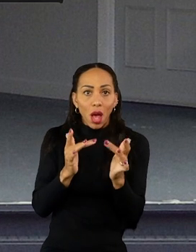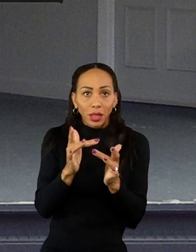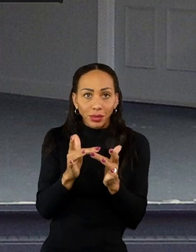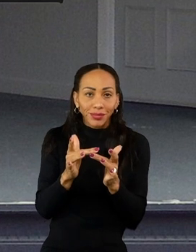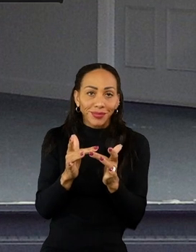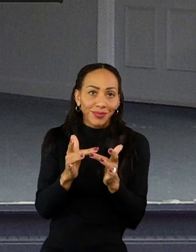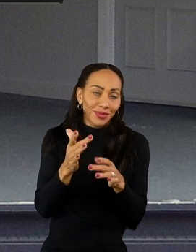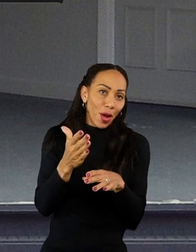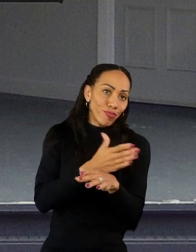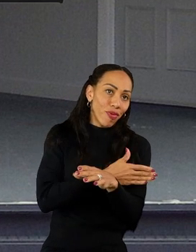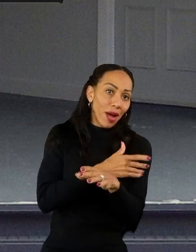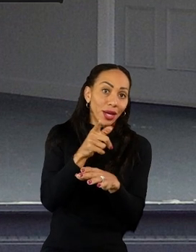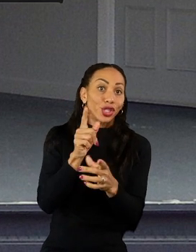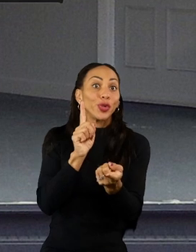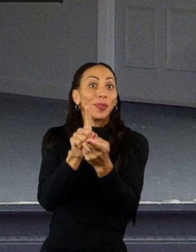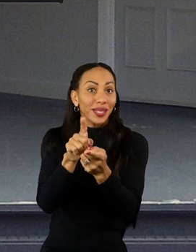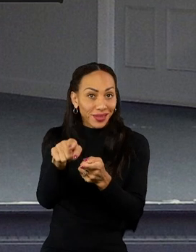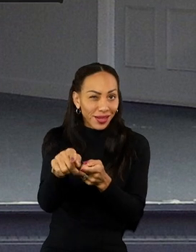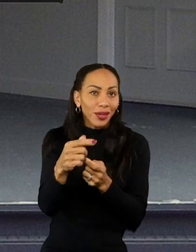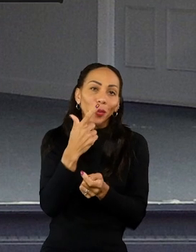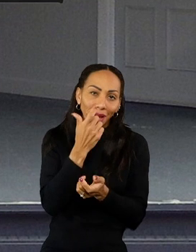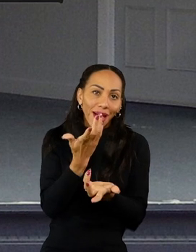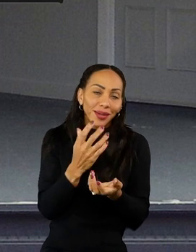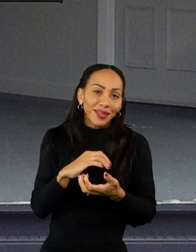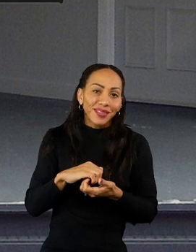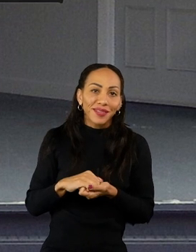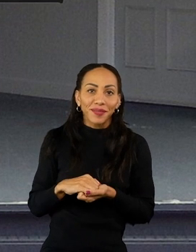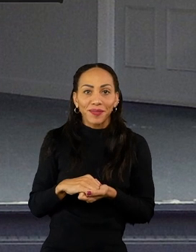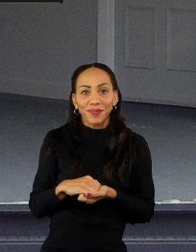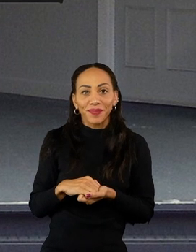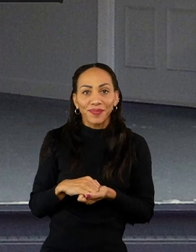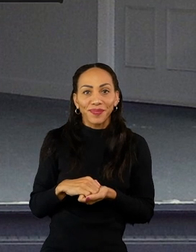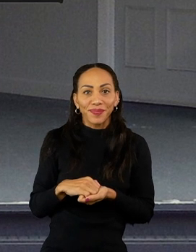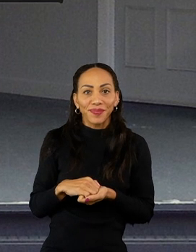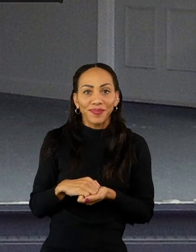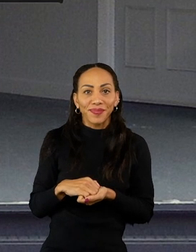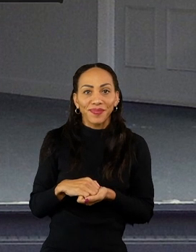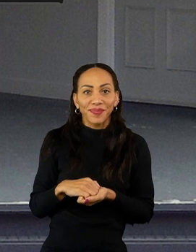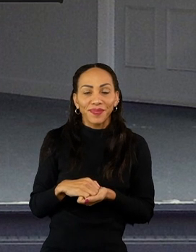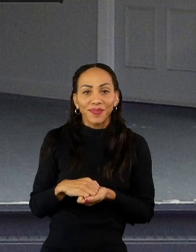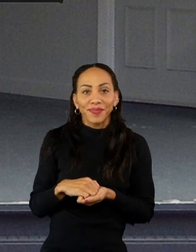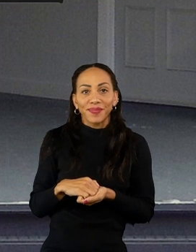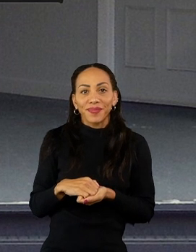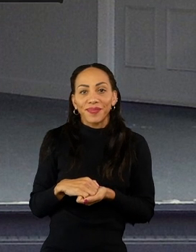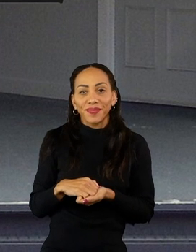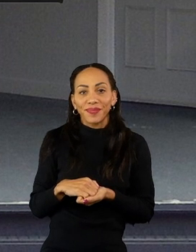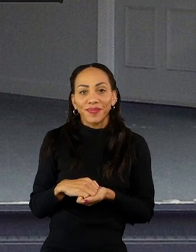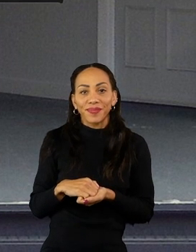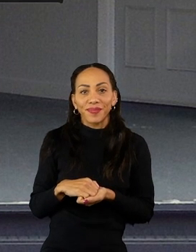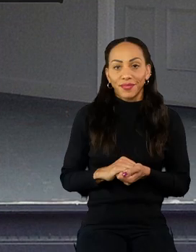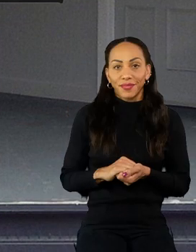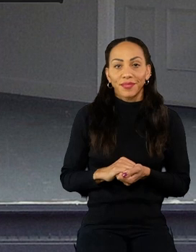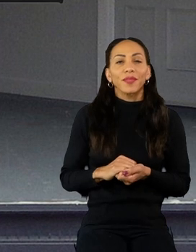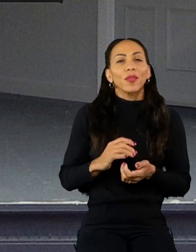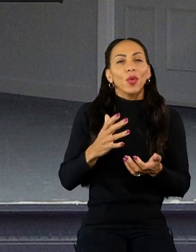advance already using the systems we have online and working that way. So you don't have to sort of work.